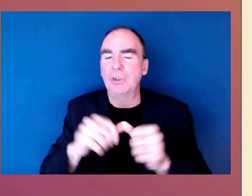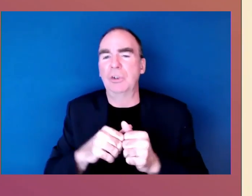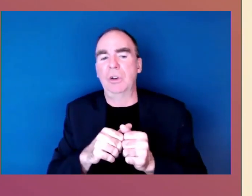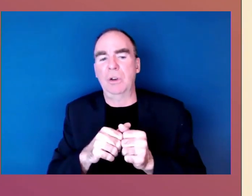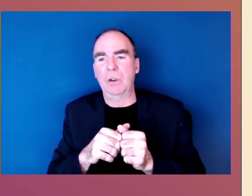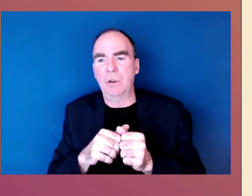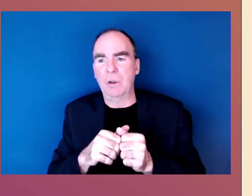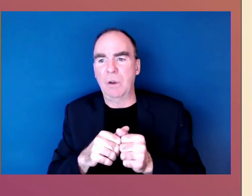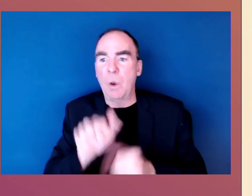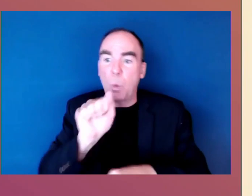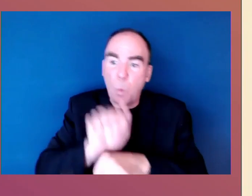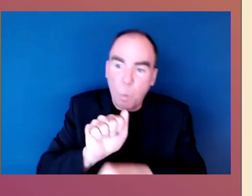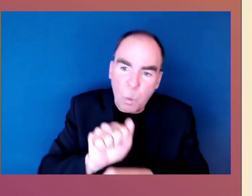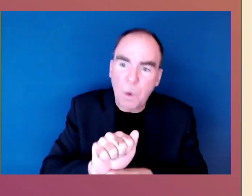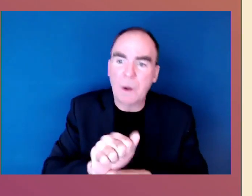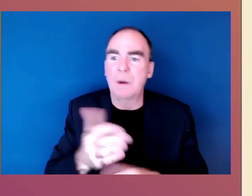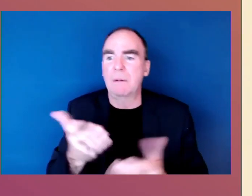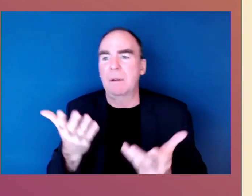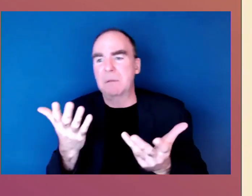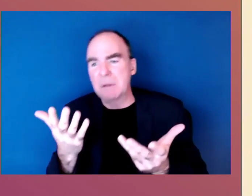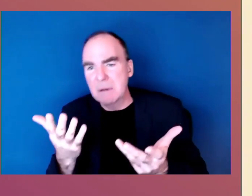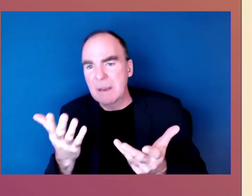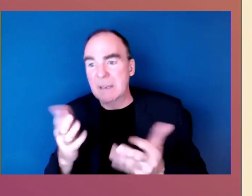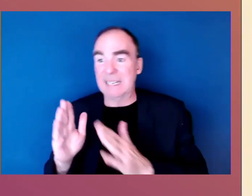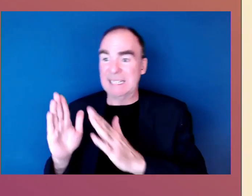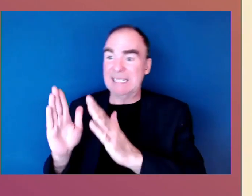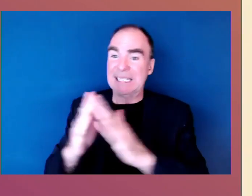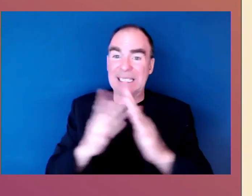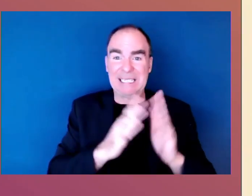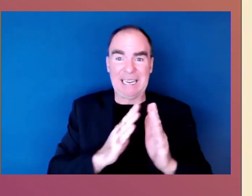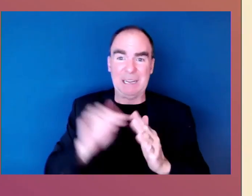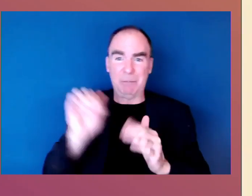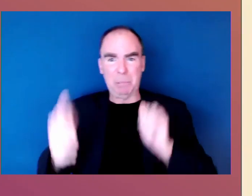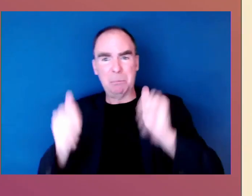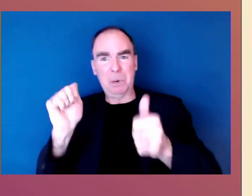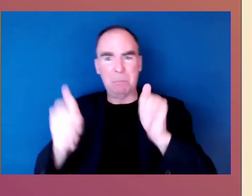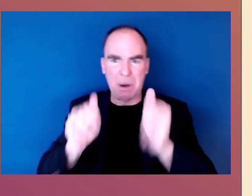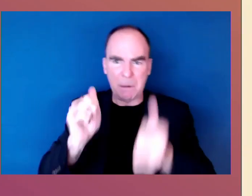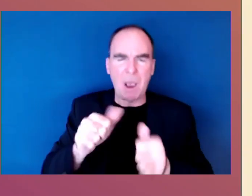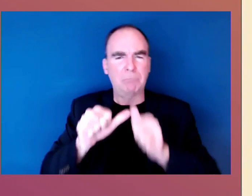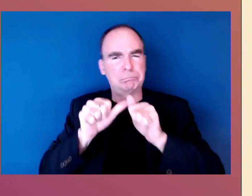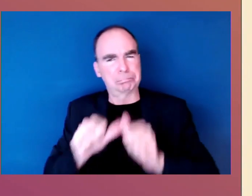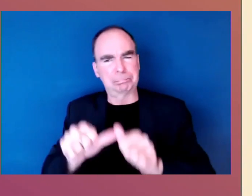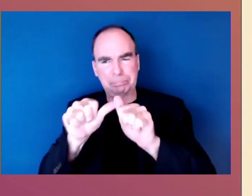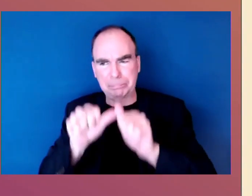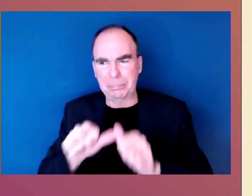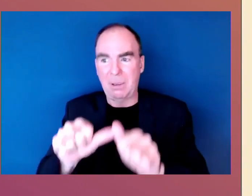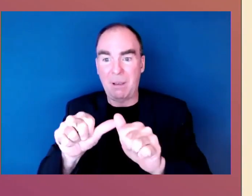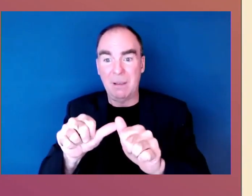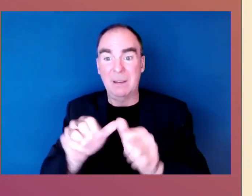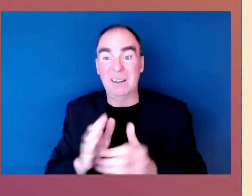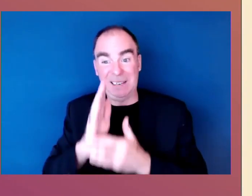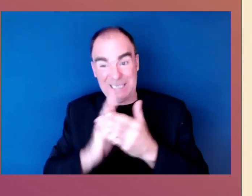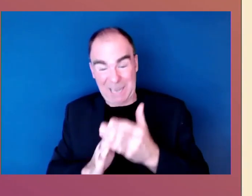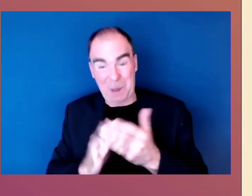sustainable cities. Some goals are considered difficult to be achieved due to the pandemic. Now is the